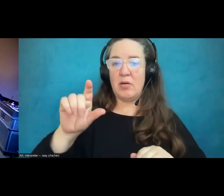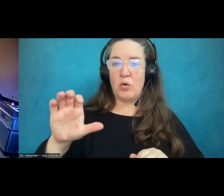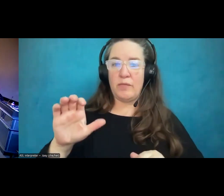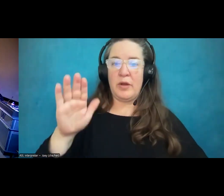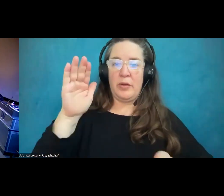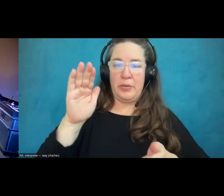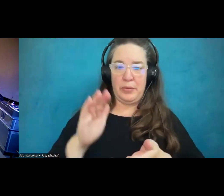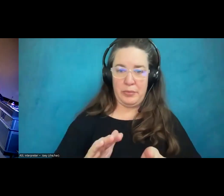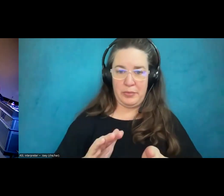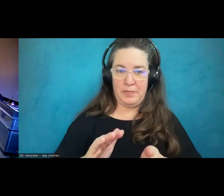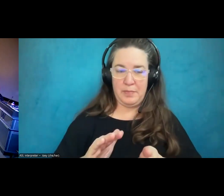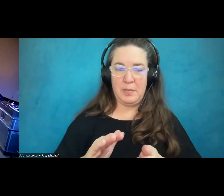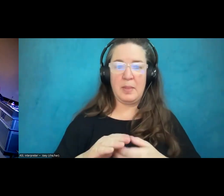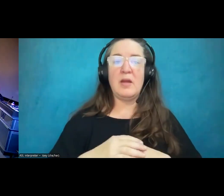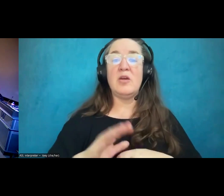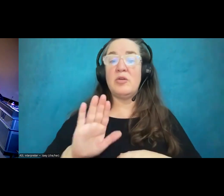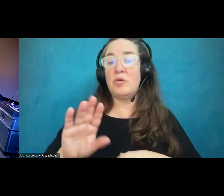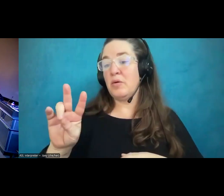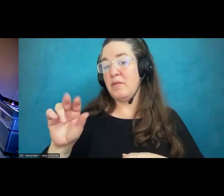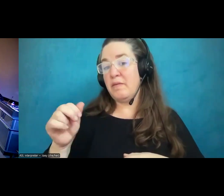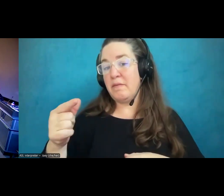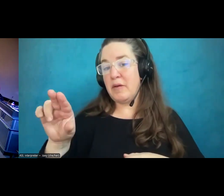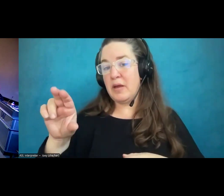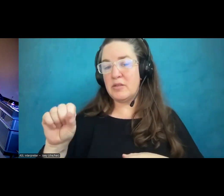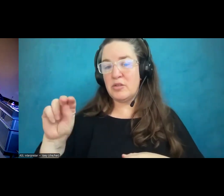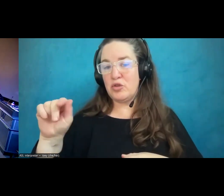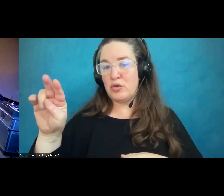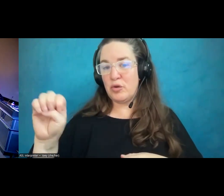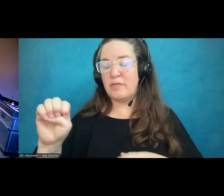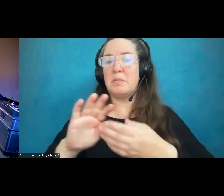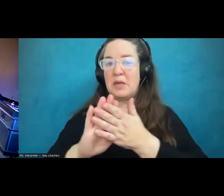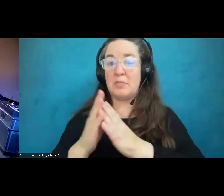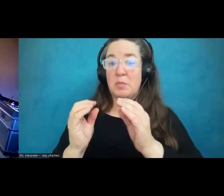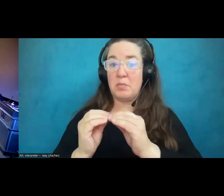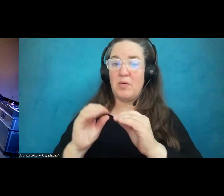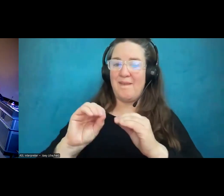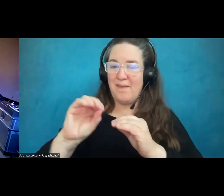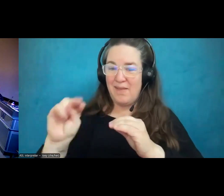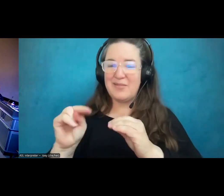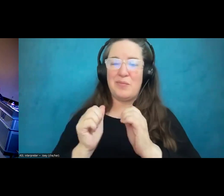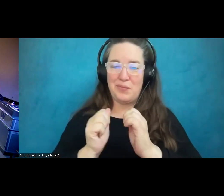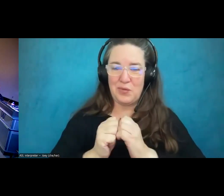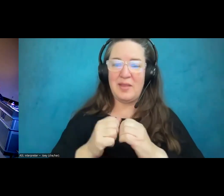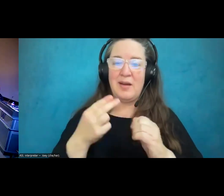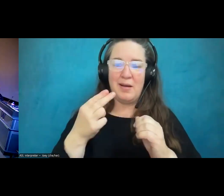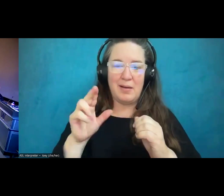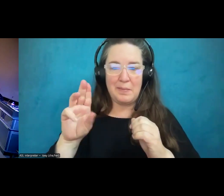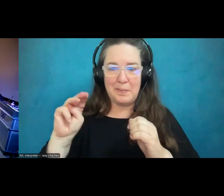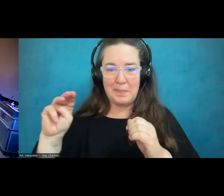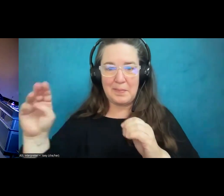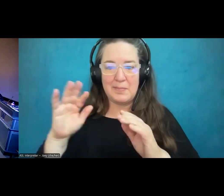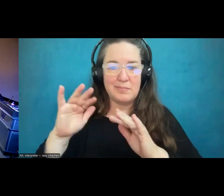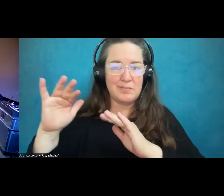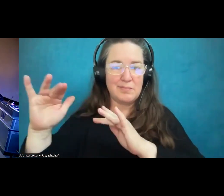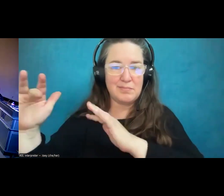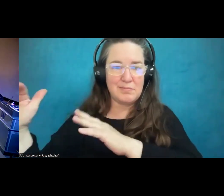by humming, and generally activating the vibrations throughout the body helps loosen a lot of things up. I know many of you